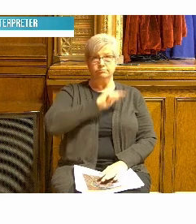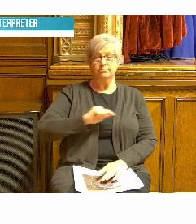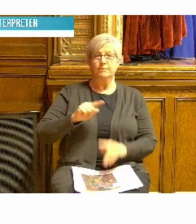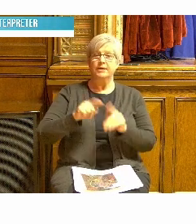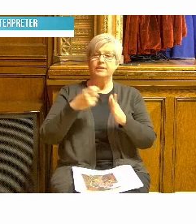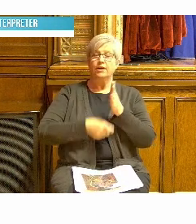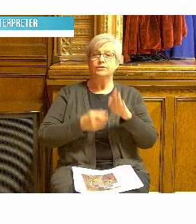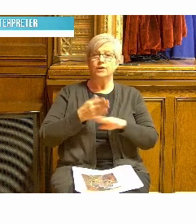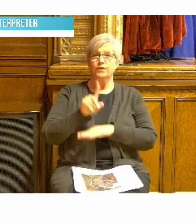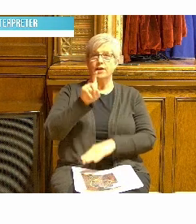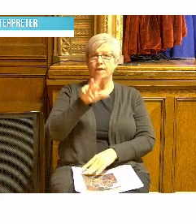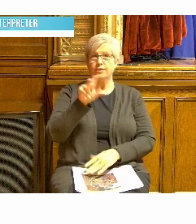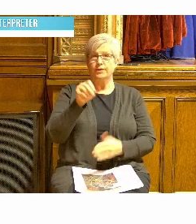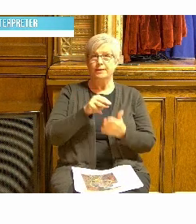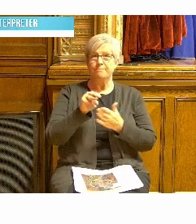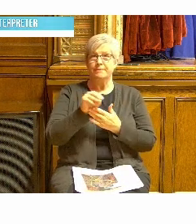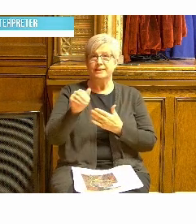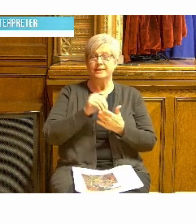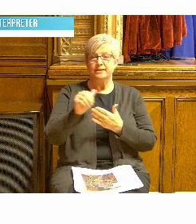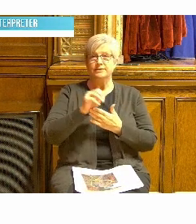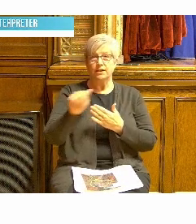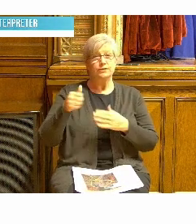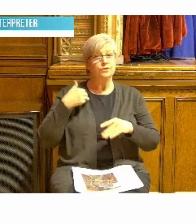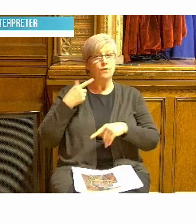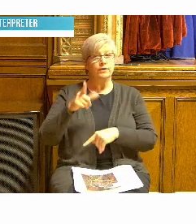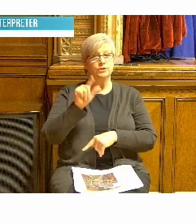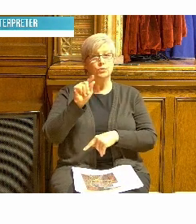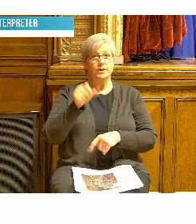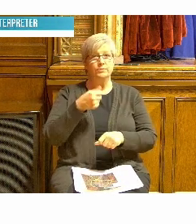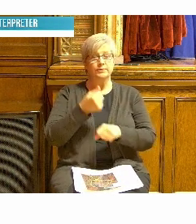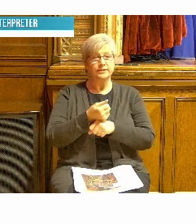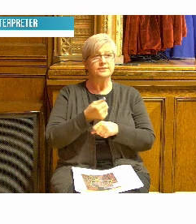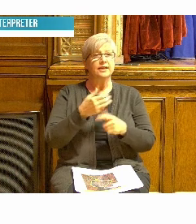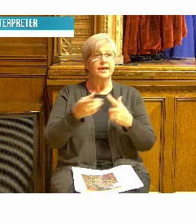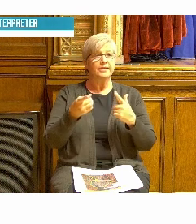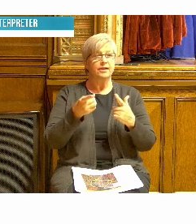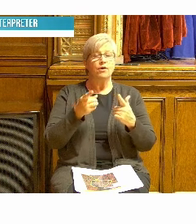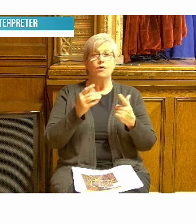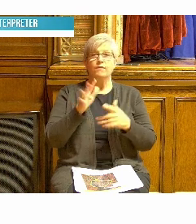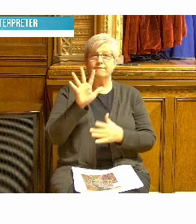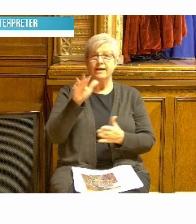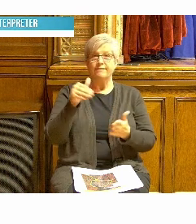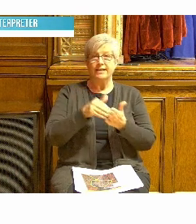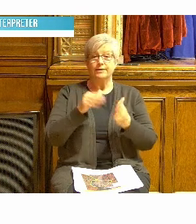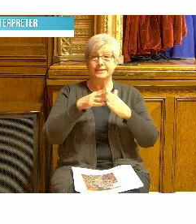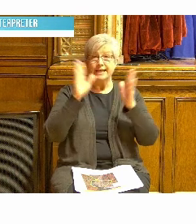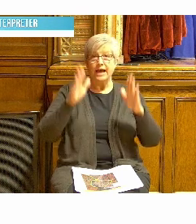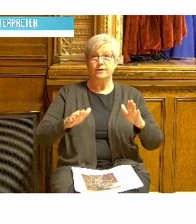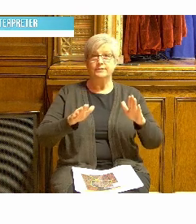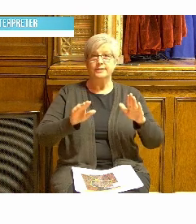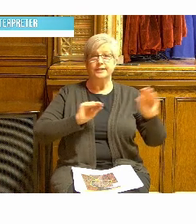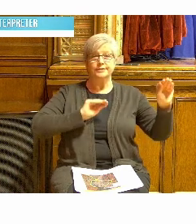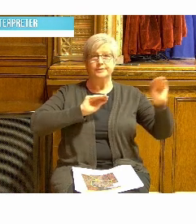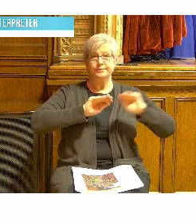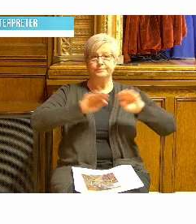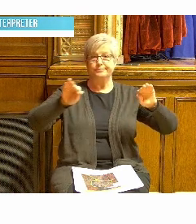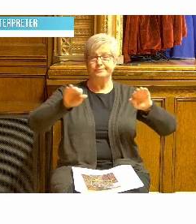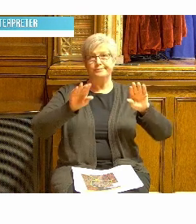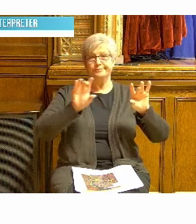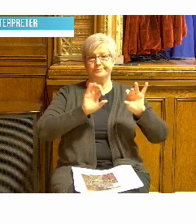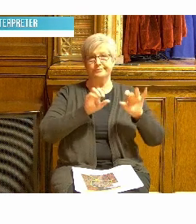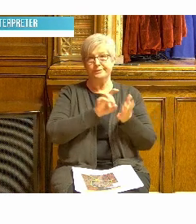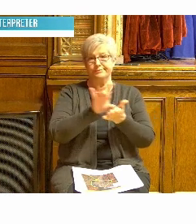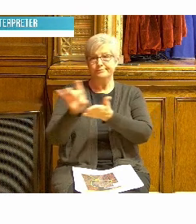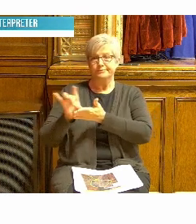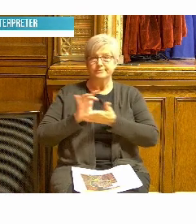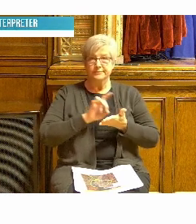than $130 million over 21 years and displaced nearly 5,000 households. We're going to look at just a